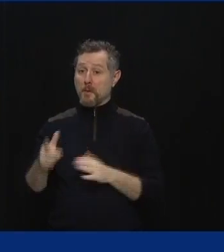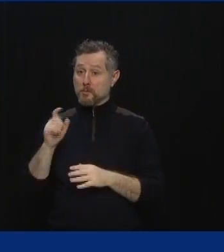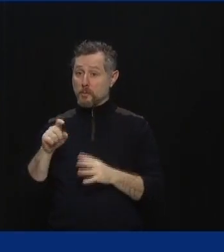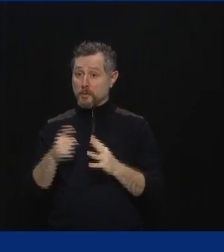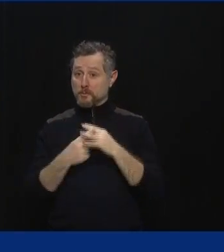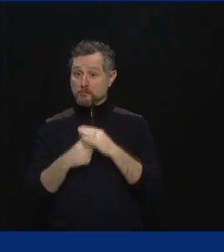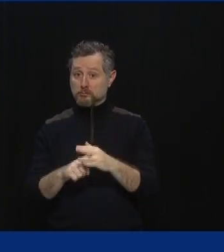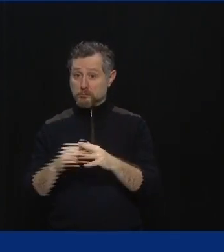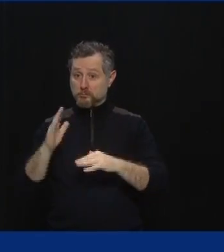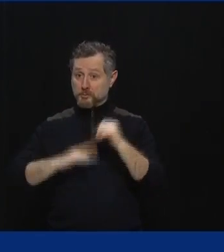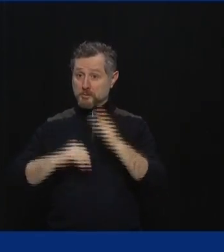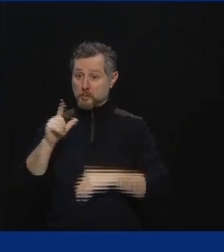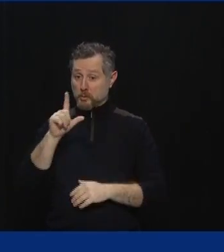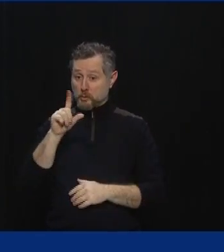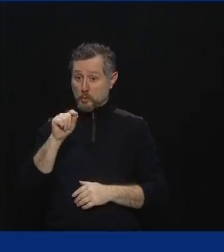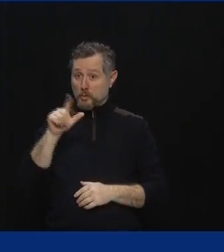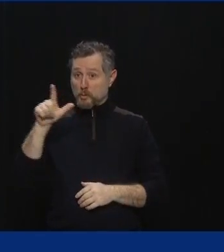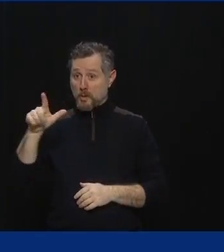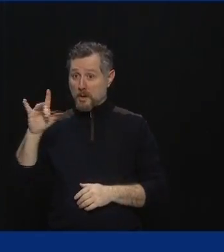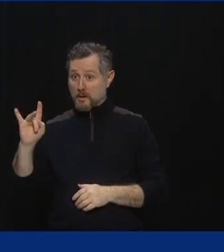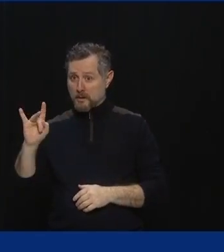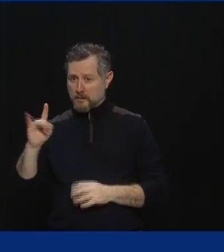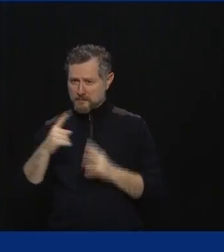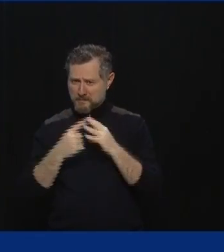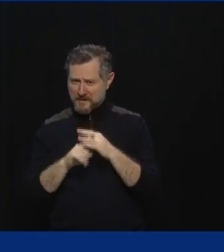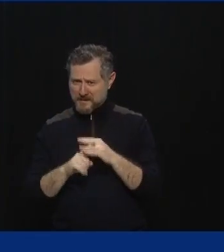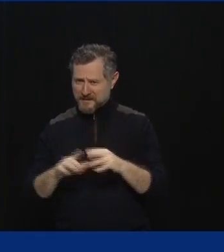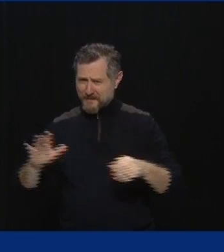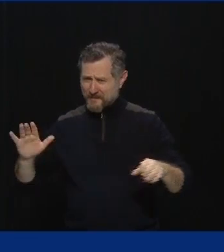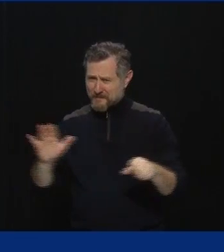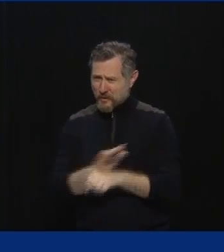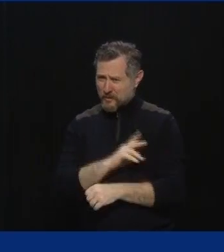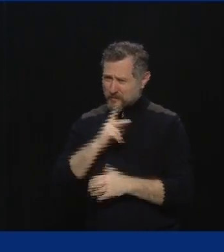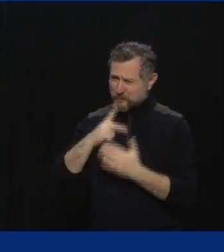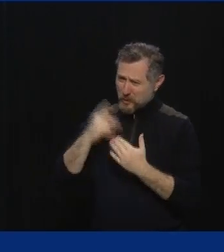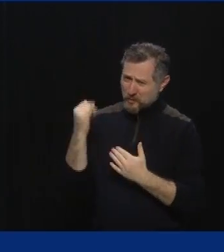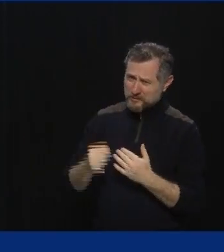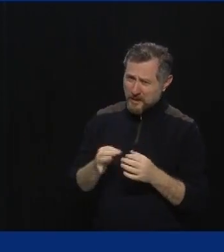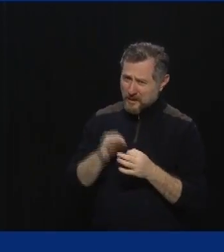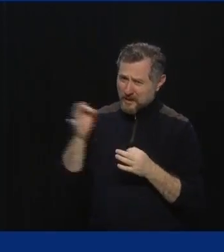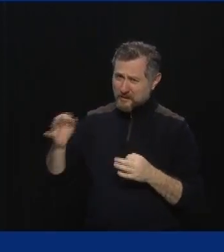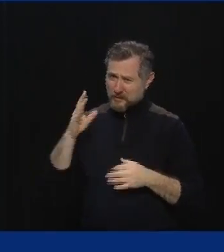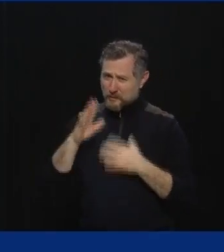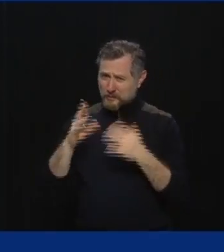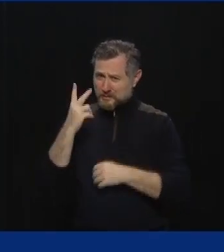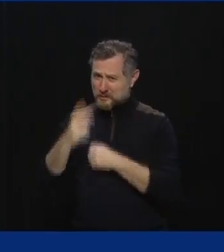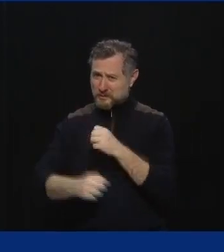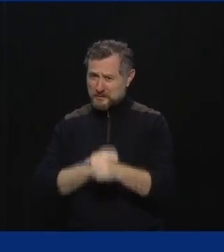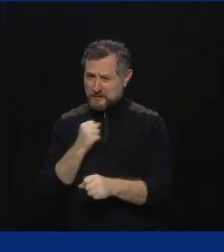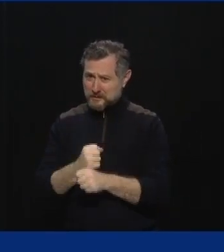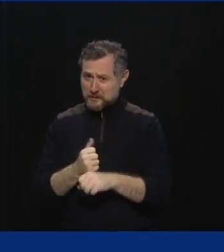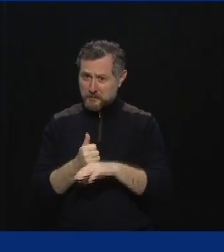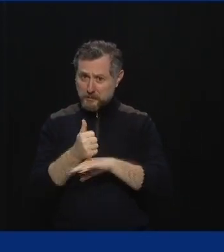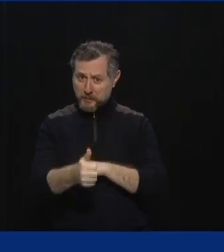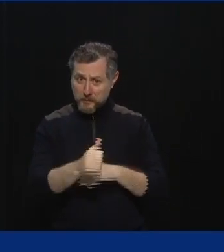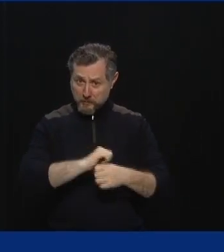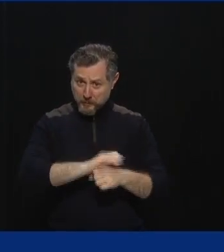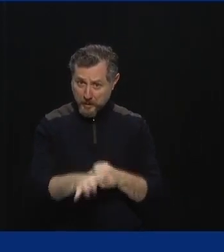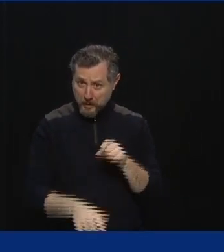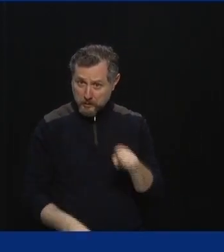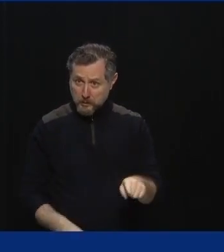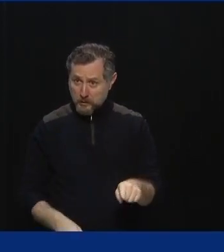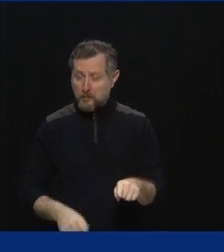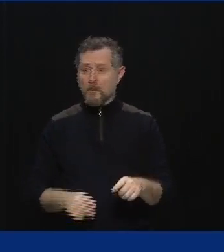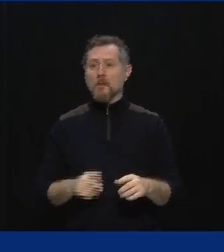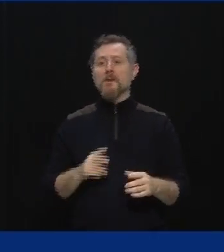in 2020? Is it fair to say the entire project is delayed about 2 years because of the pandemic? And if not, what do